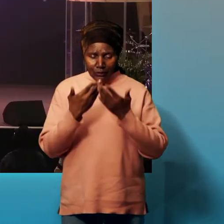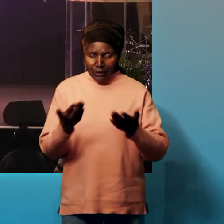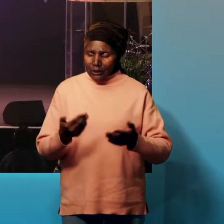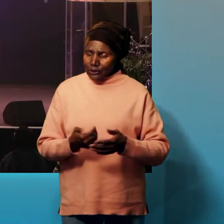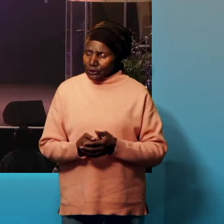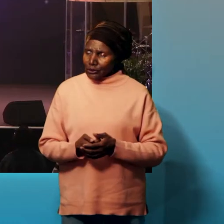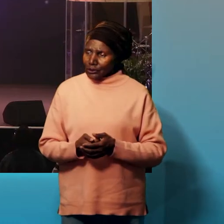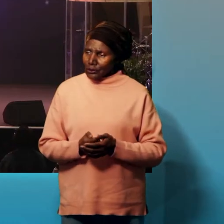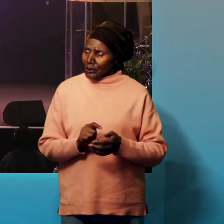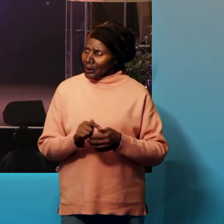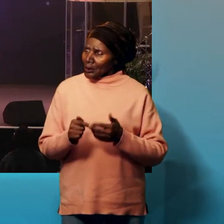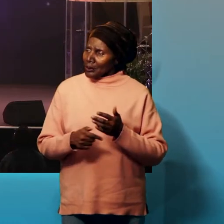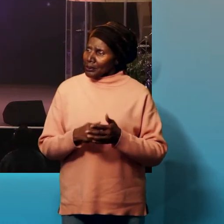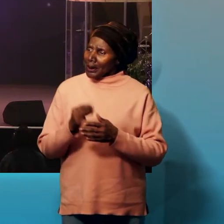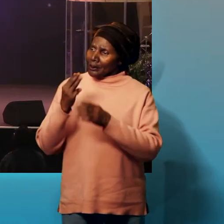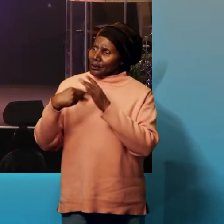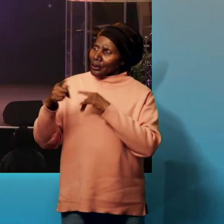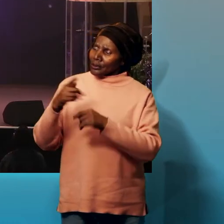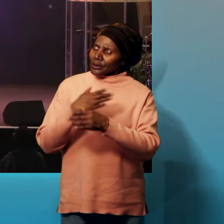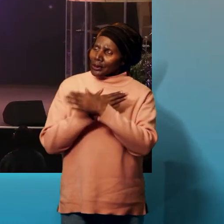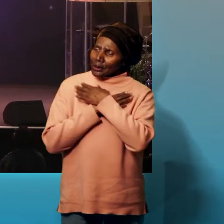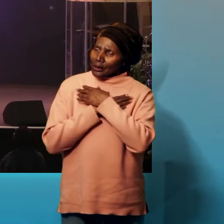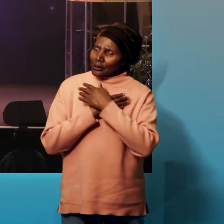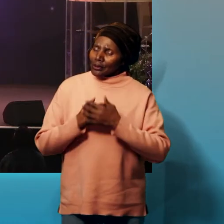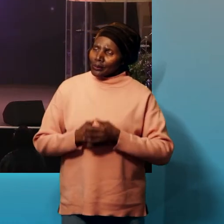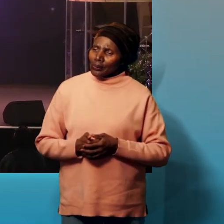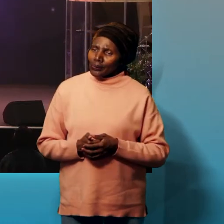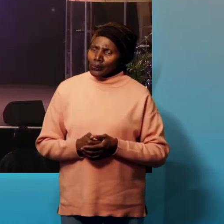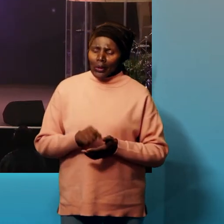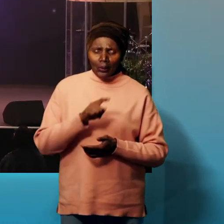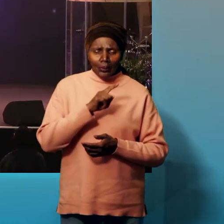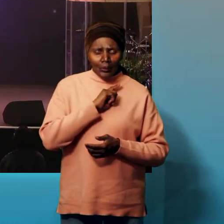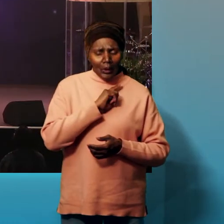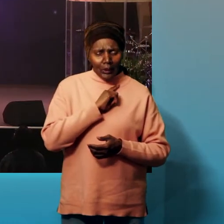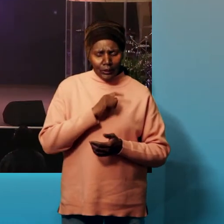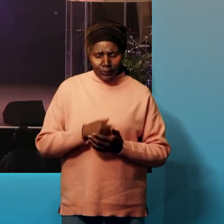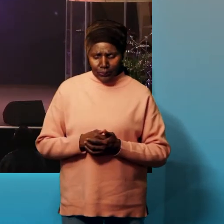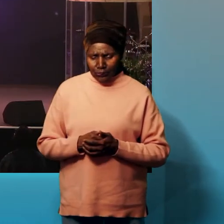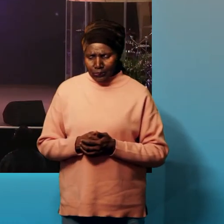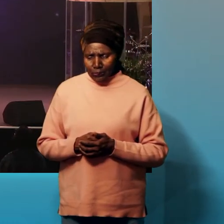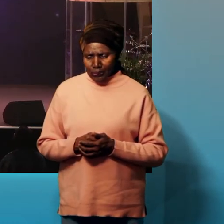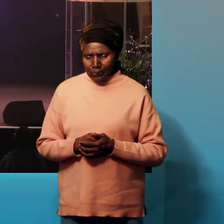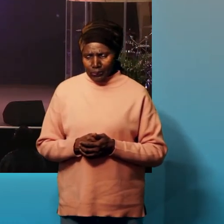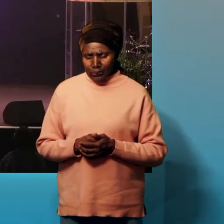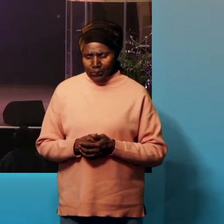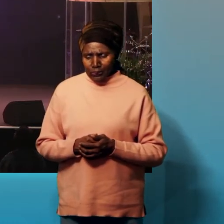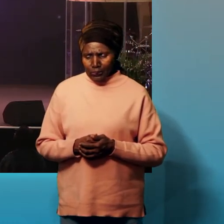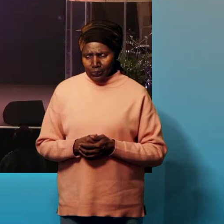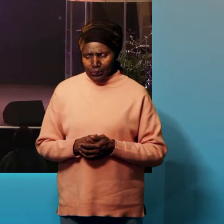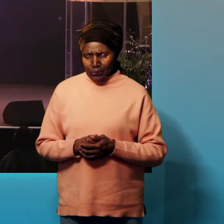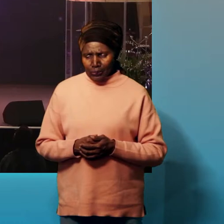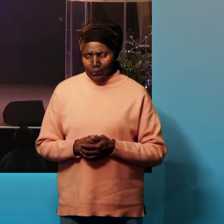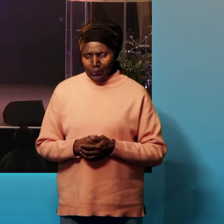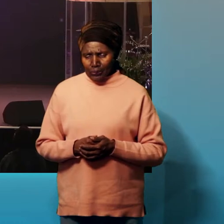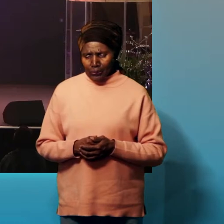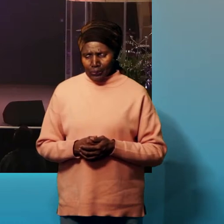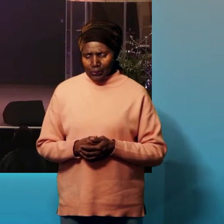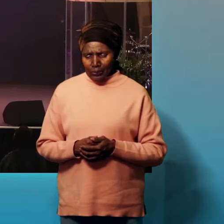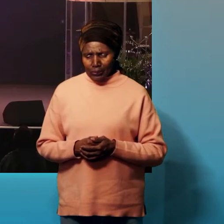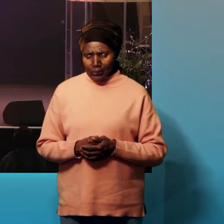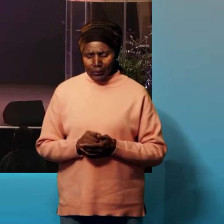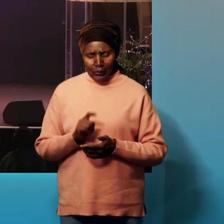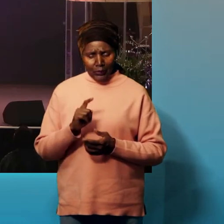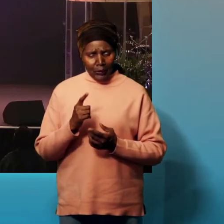Of God's love. Because what I'm about to touch on is very